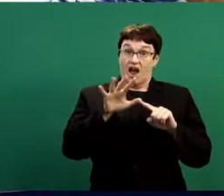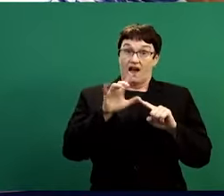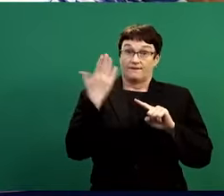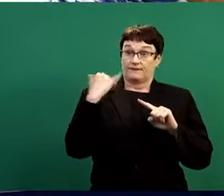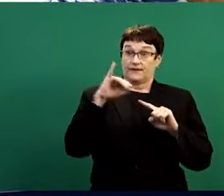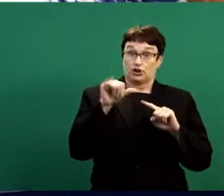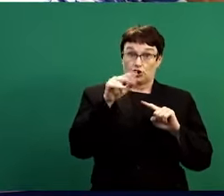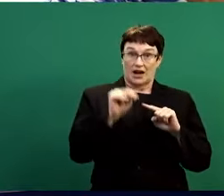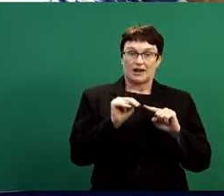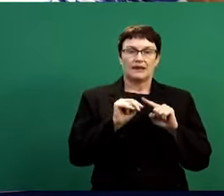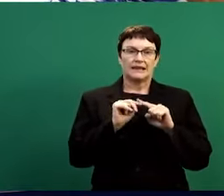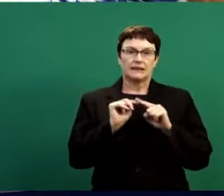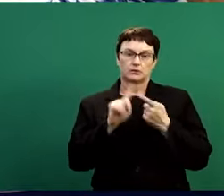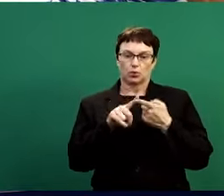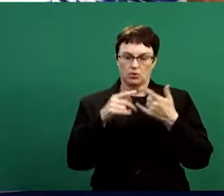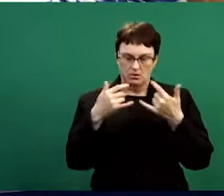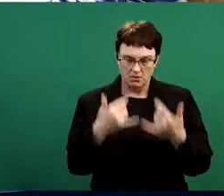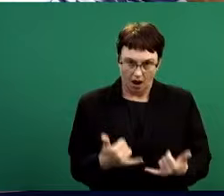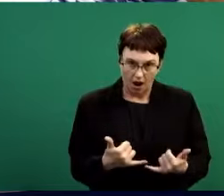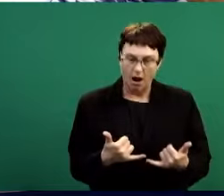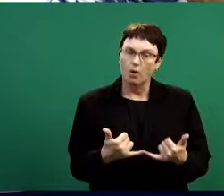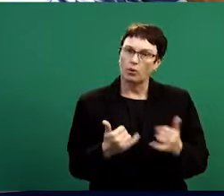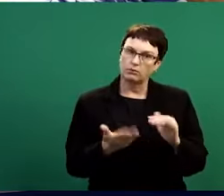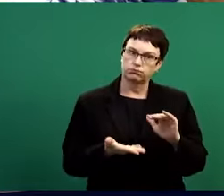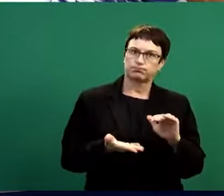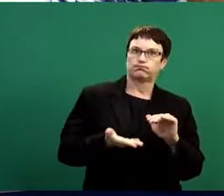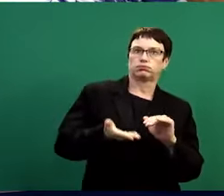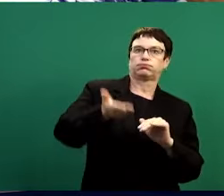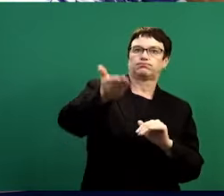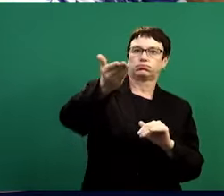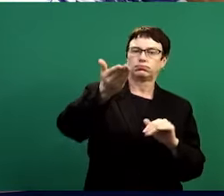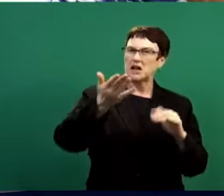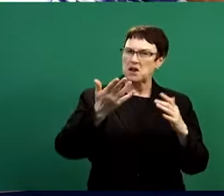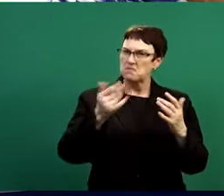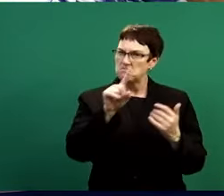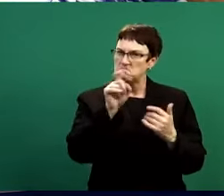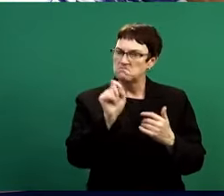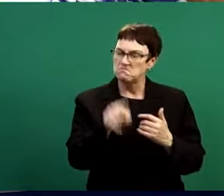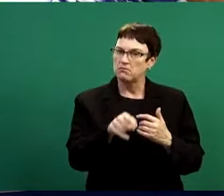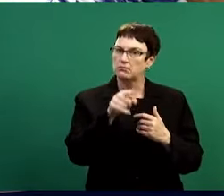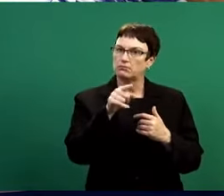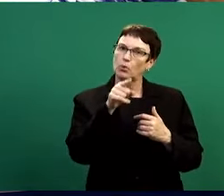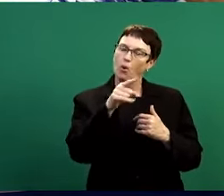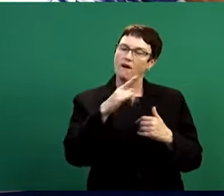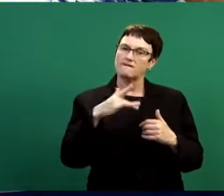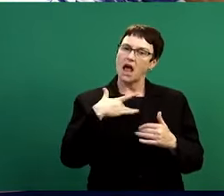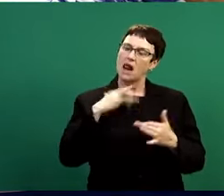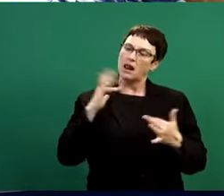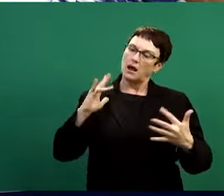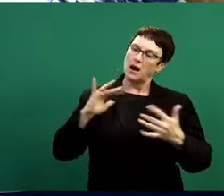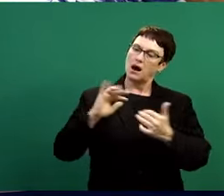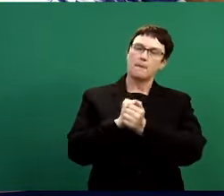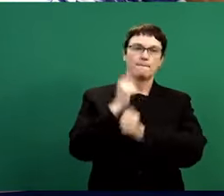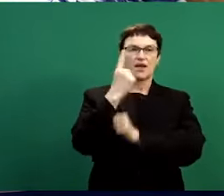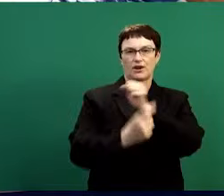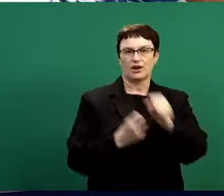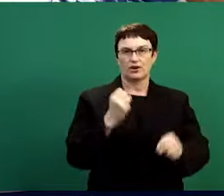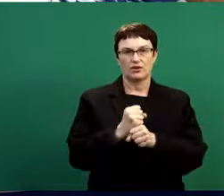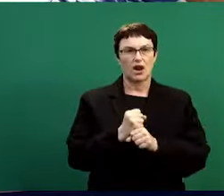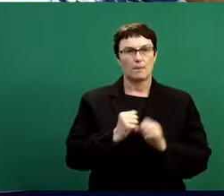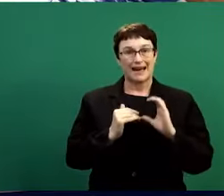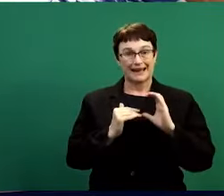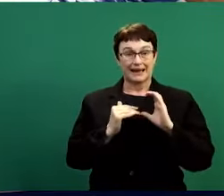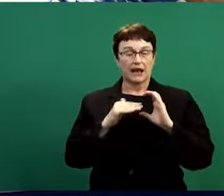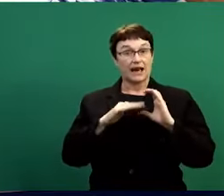when the inflation was around 7%, but has kept rates higher at 8.25 when inflation is around 6%.